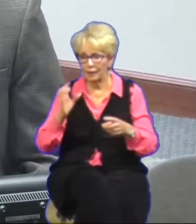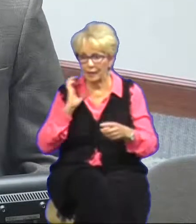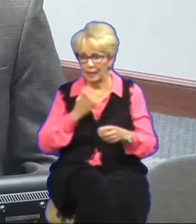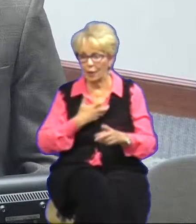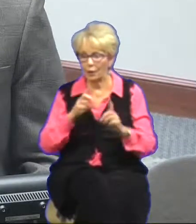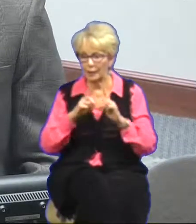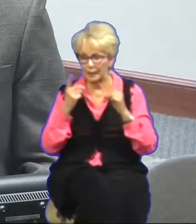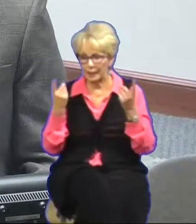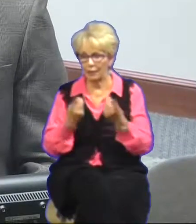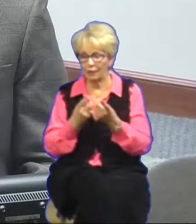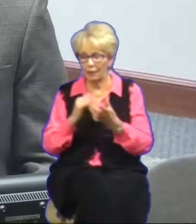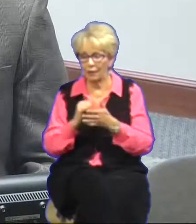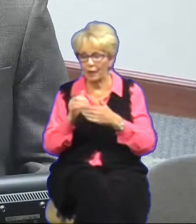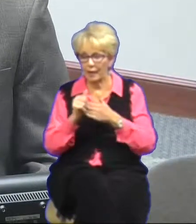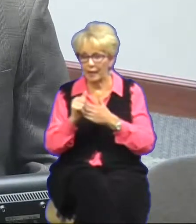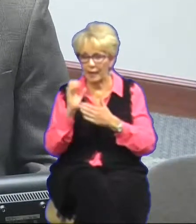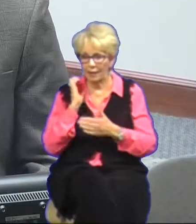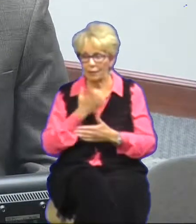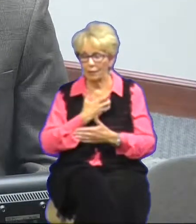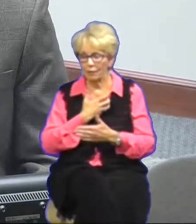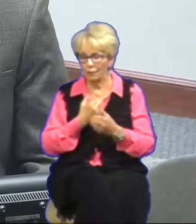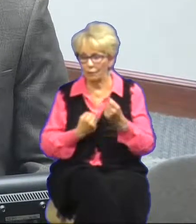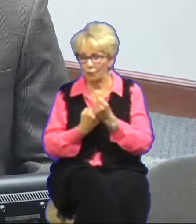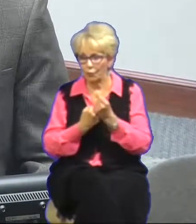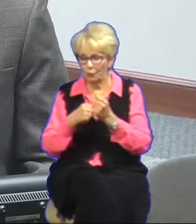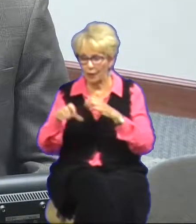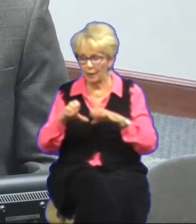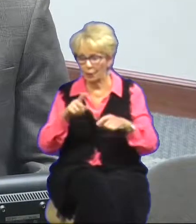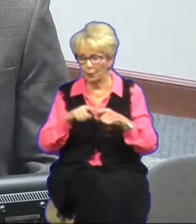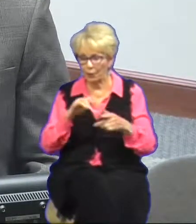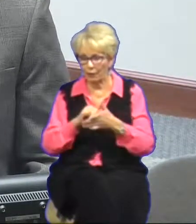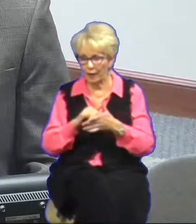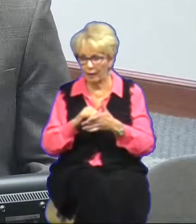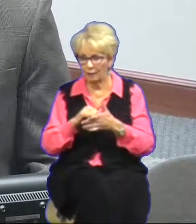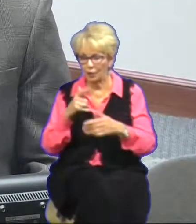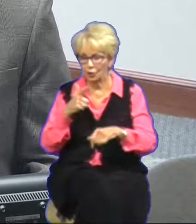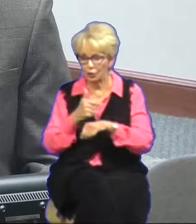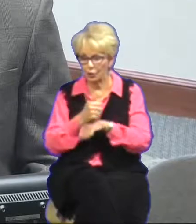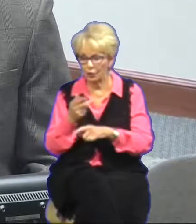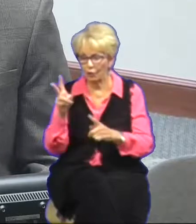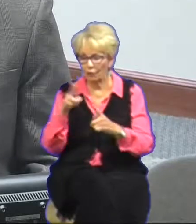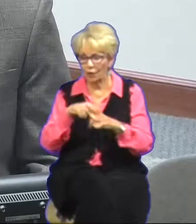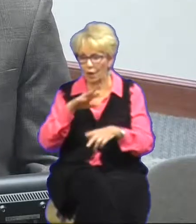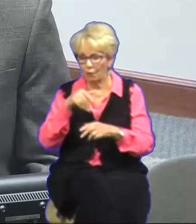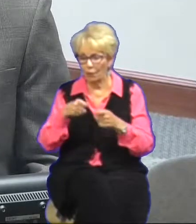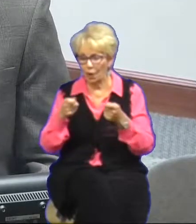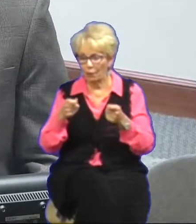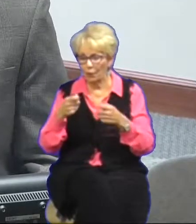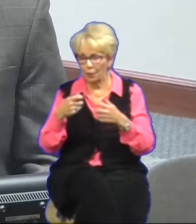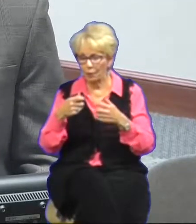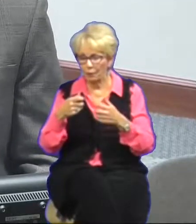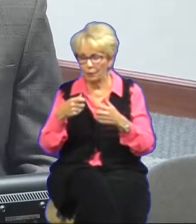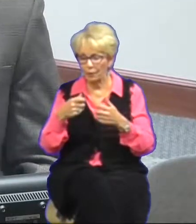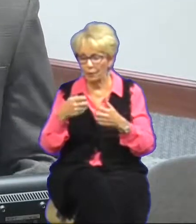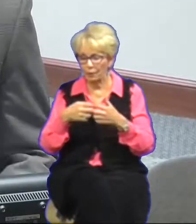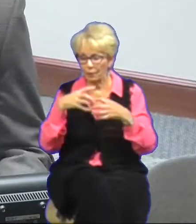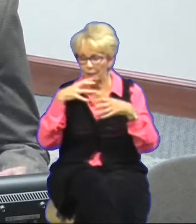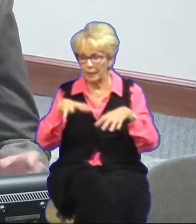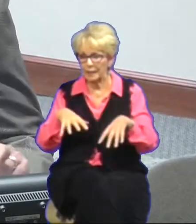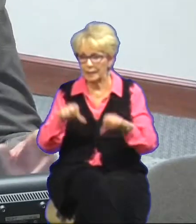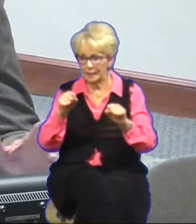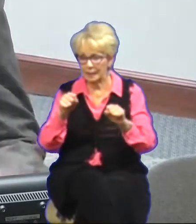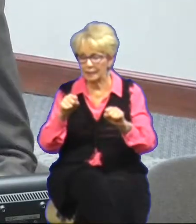district that will guide our enforcement actions. If and when charges are filed, all operating equipment may be seized. So that's